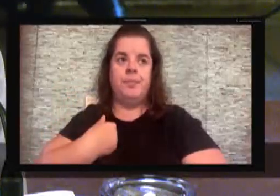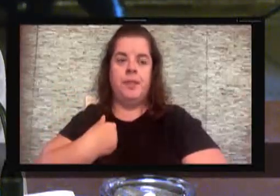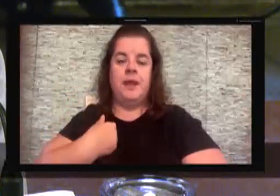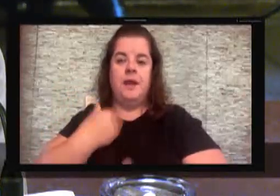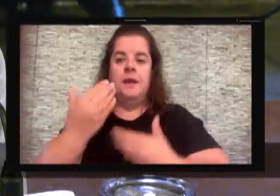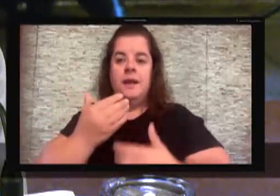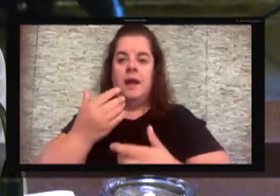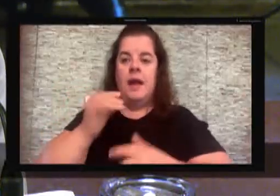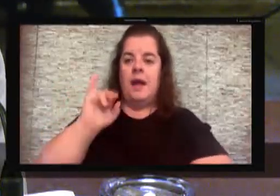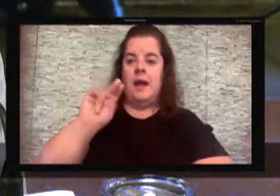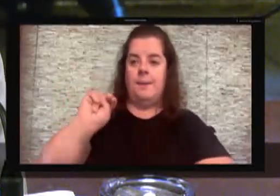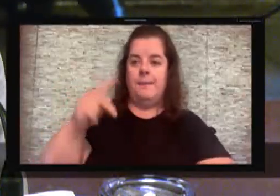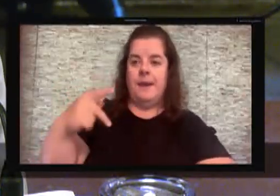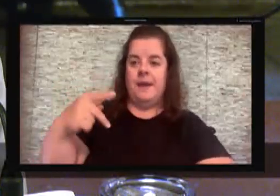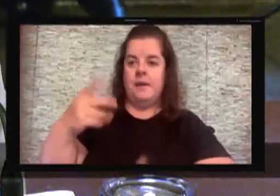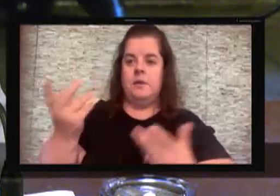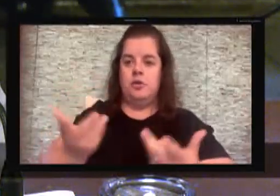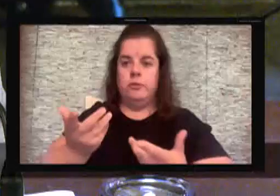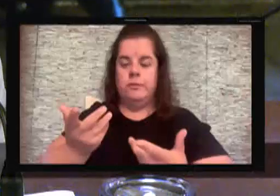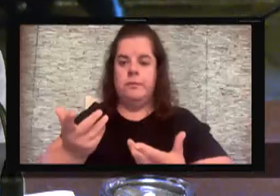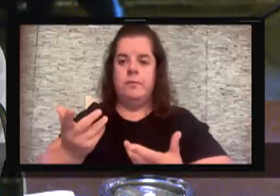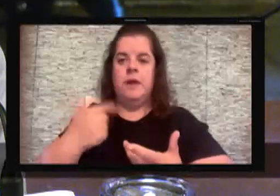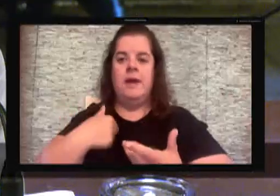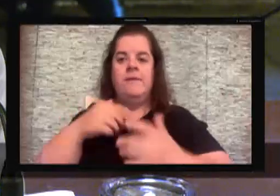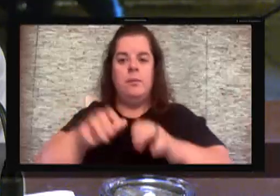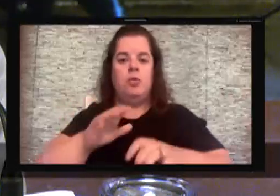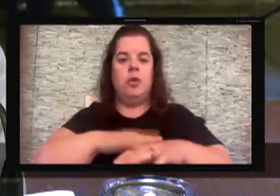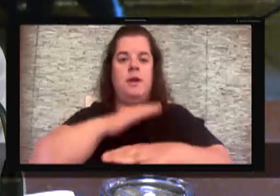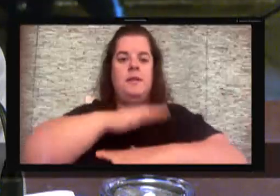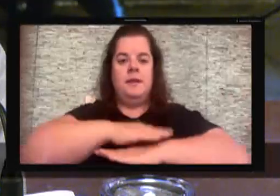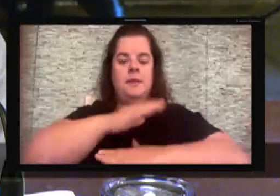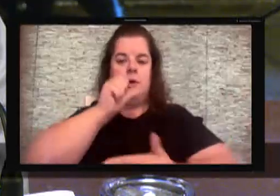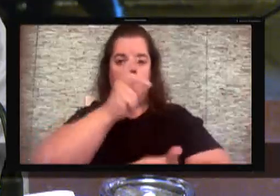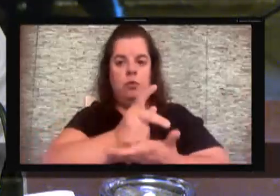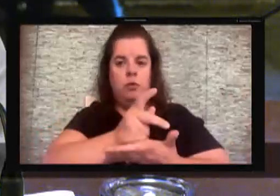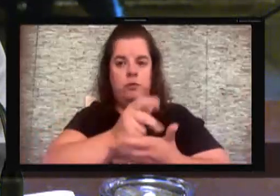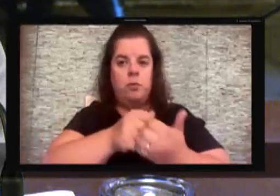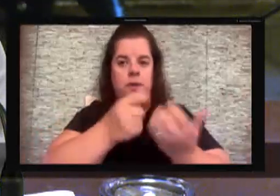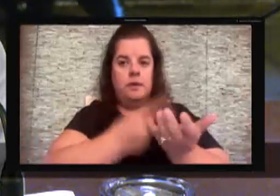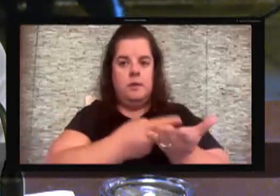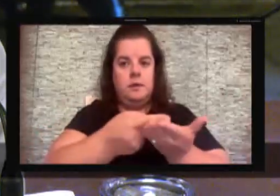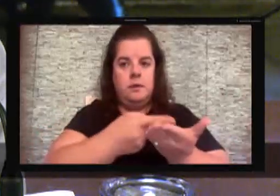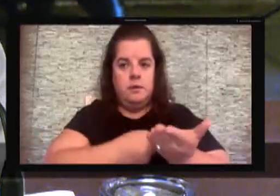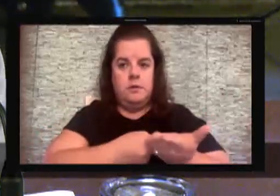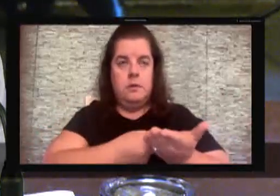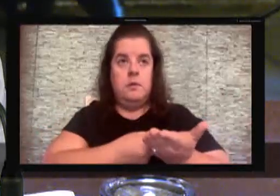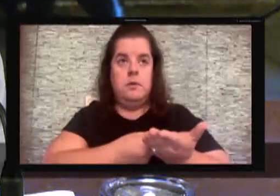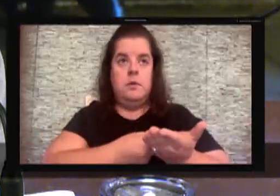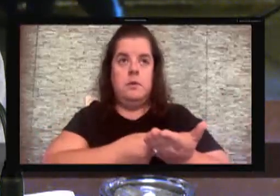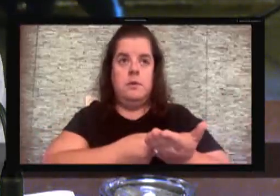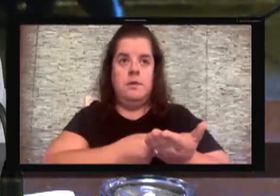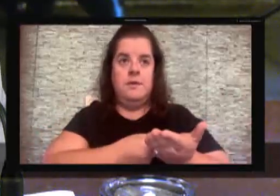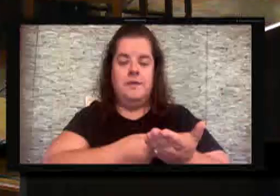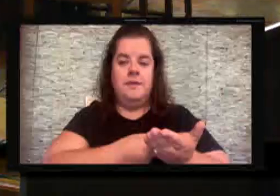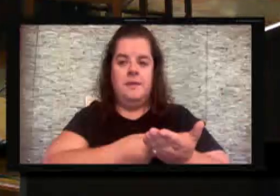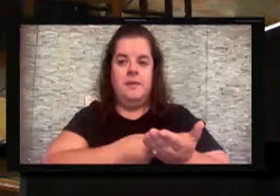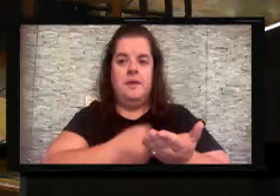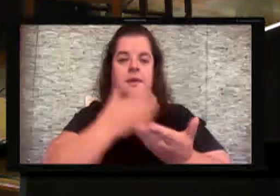INP here. We have a motion on the table to approve with discussion. So if you'd like to join us, thank you very much for coming